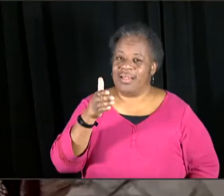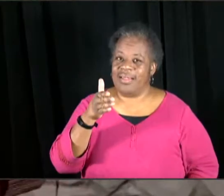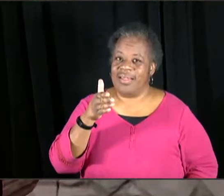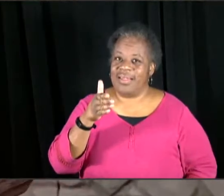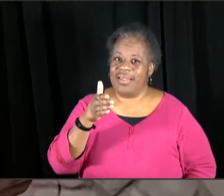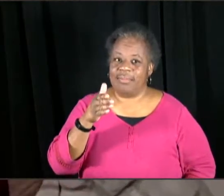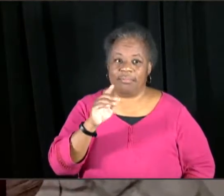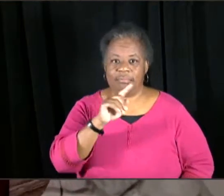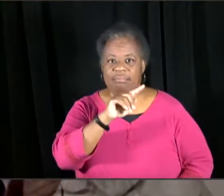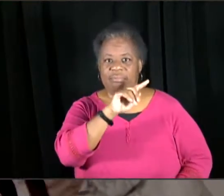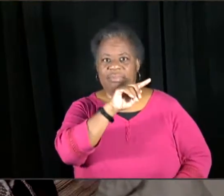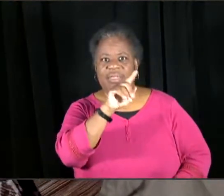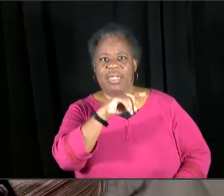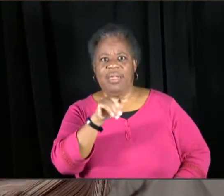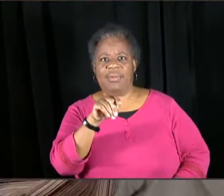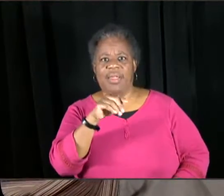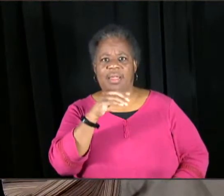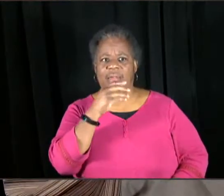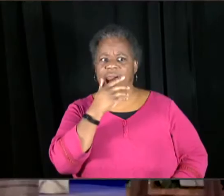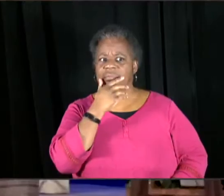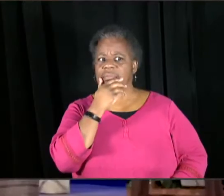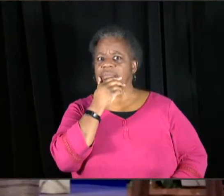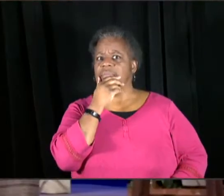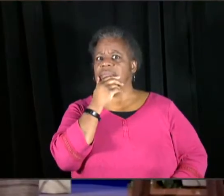Well, Zechariah is not thrilled.